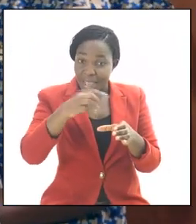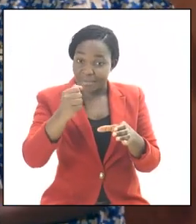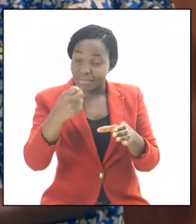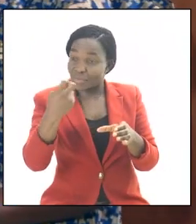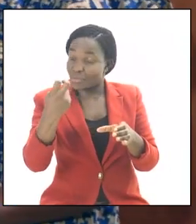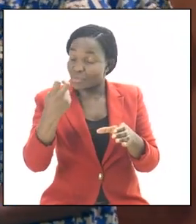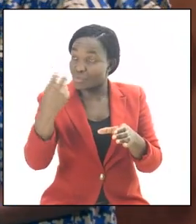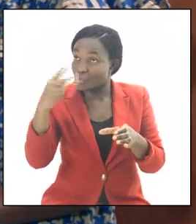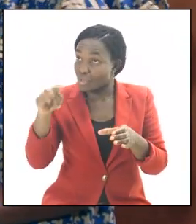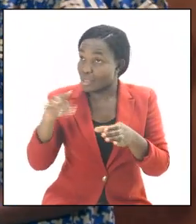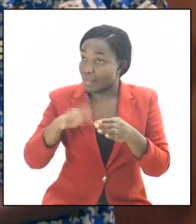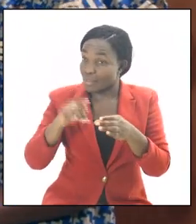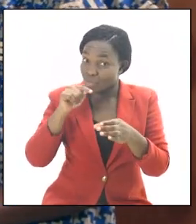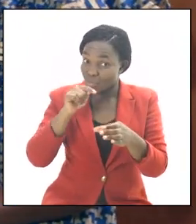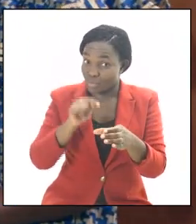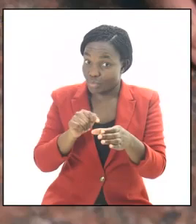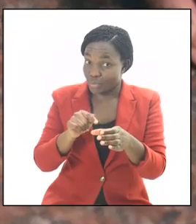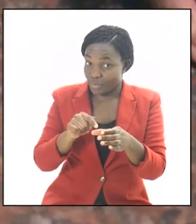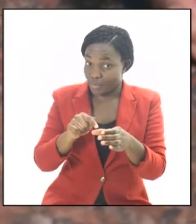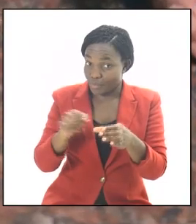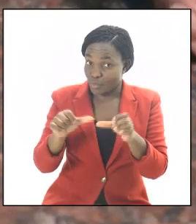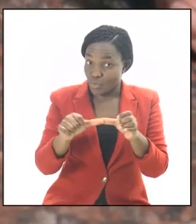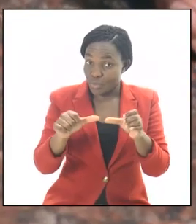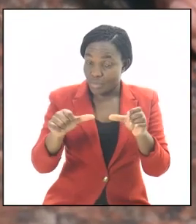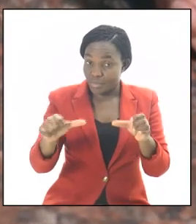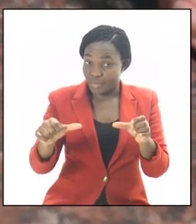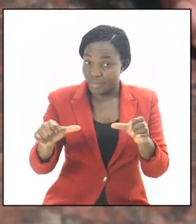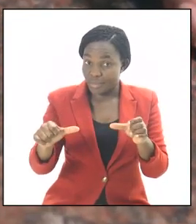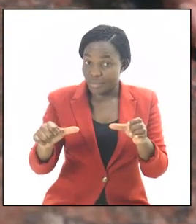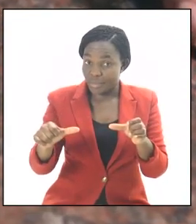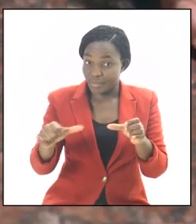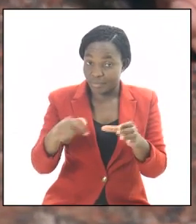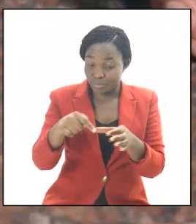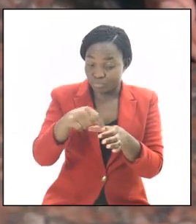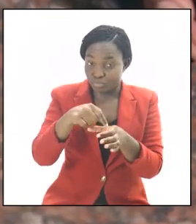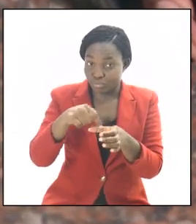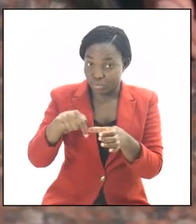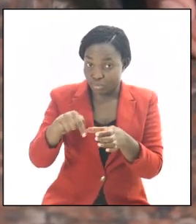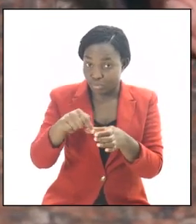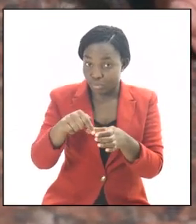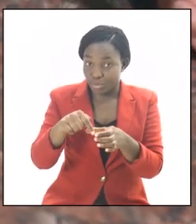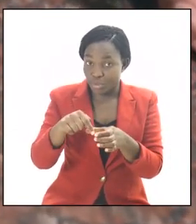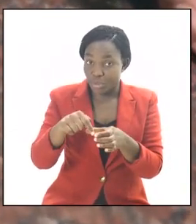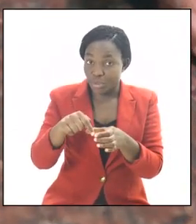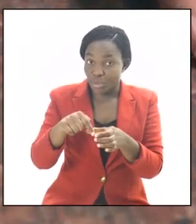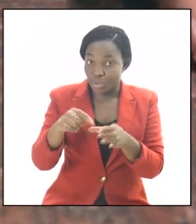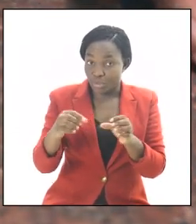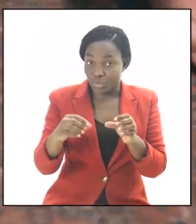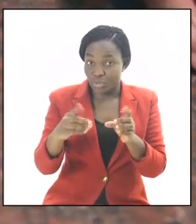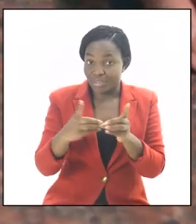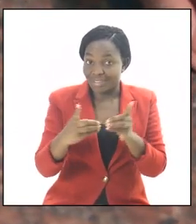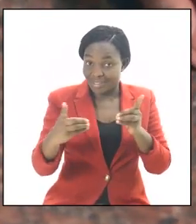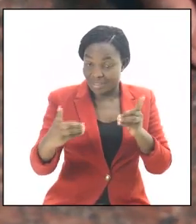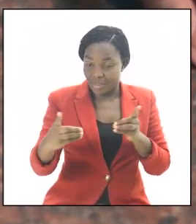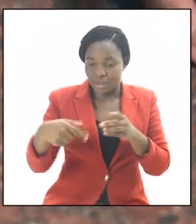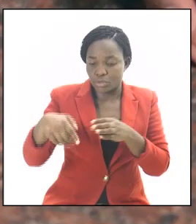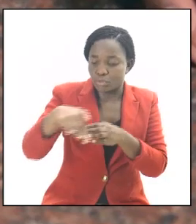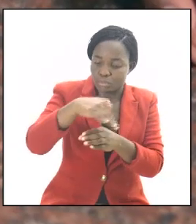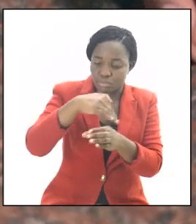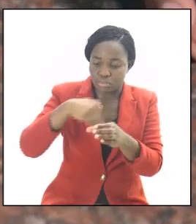about this circle we can measure: the circumference or distance all